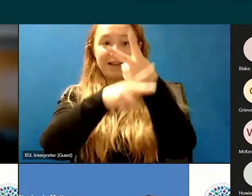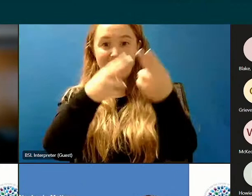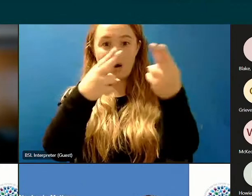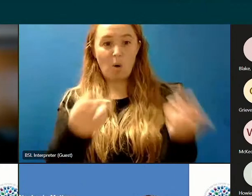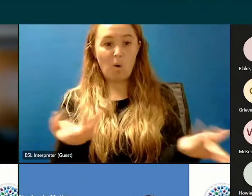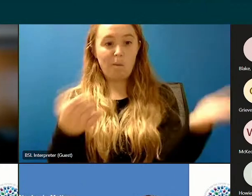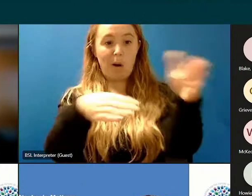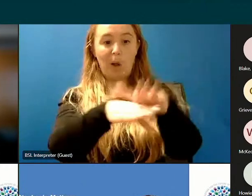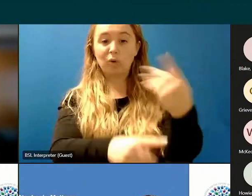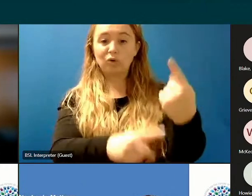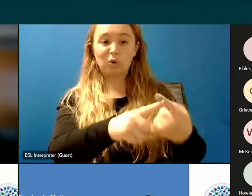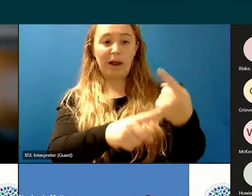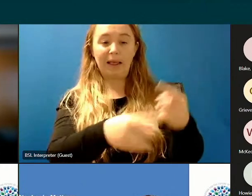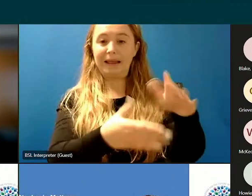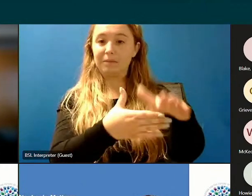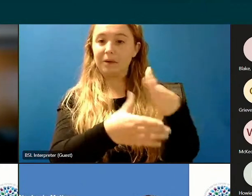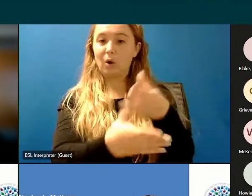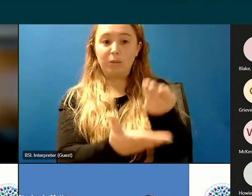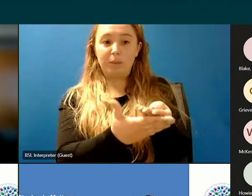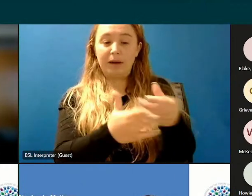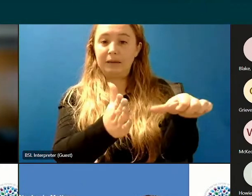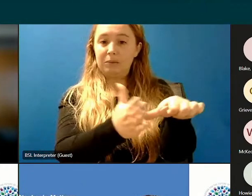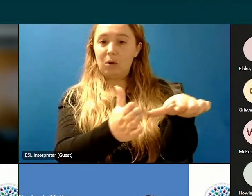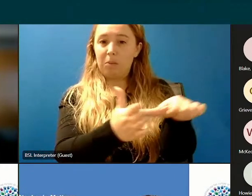of financial problems? Thank you.